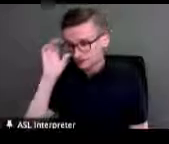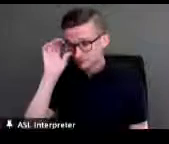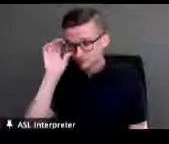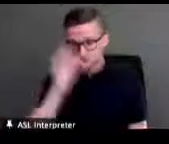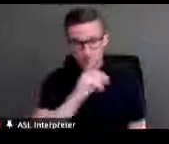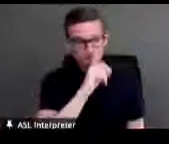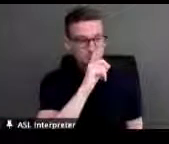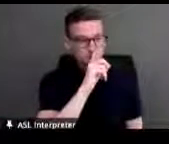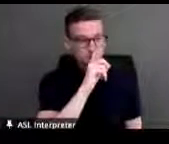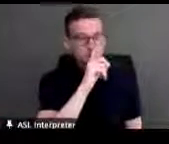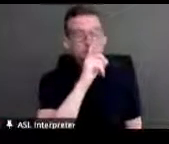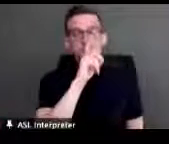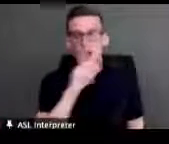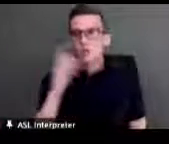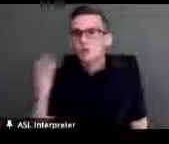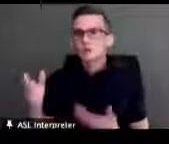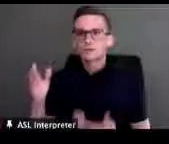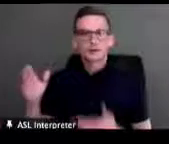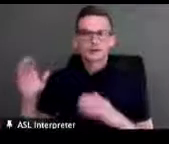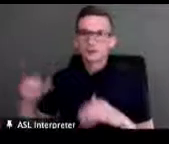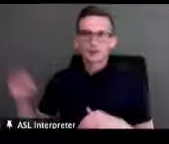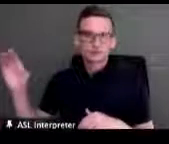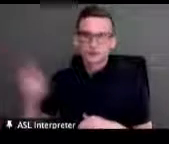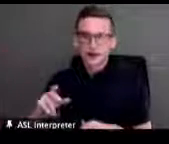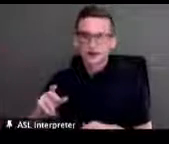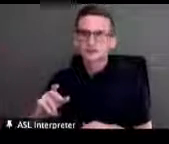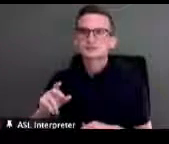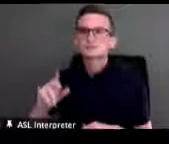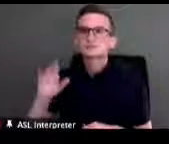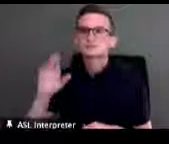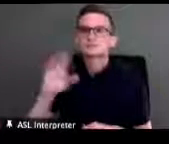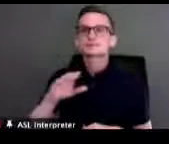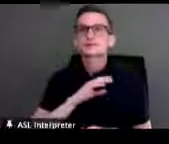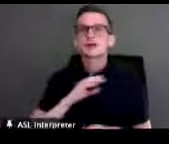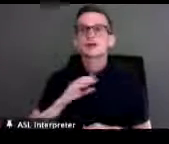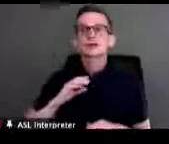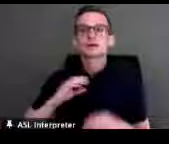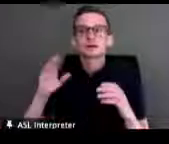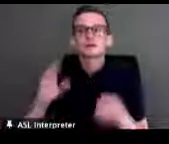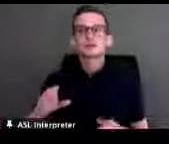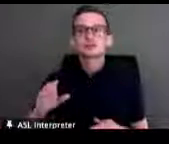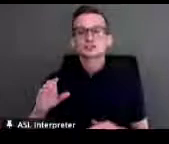Okay, maybe she is not back yet. Okay, let's go to Commissioner Patricia Sinai.